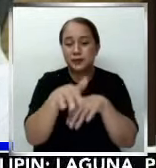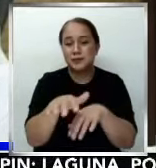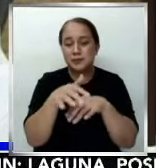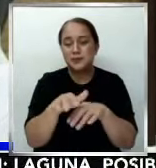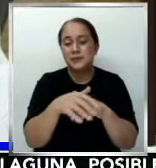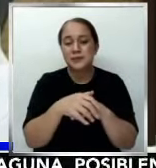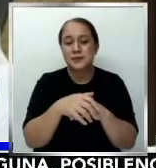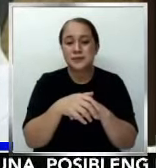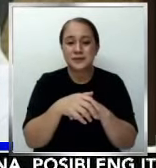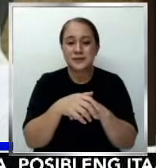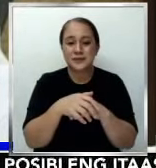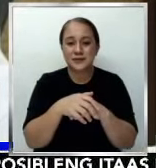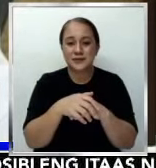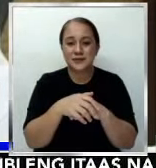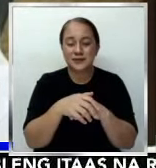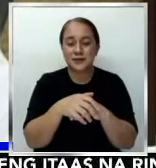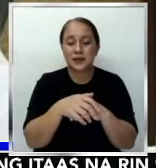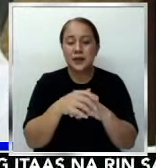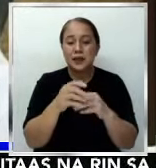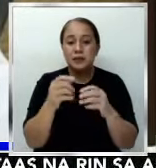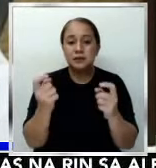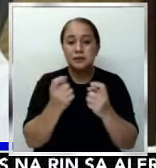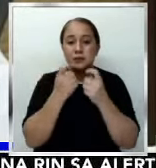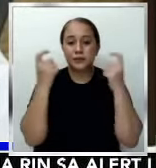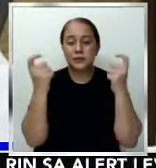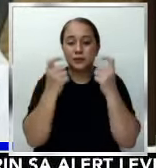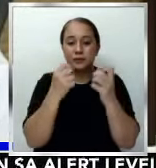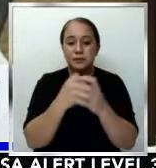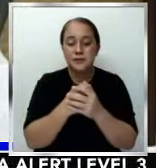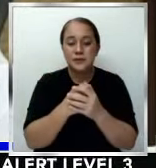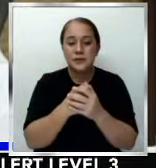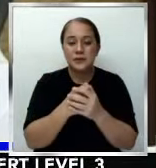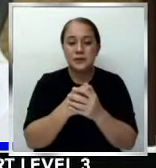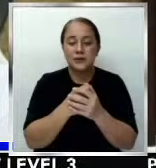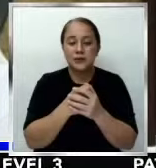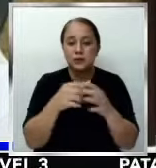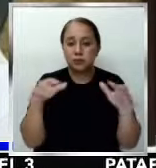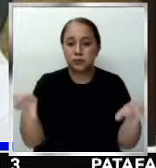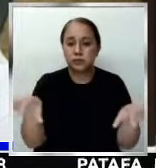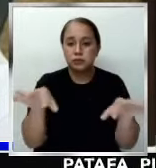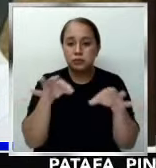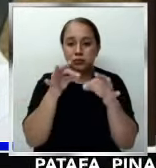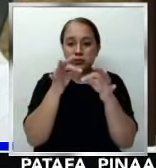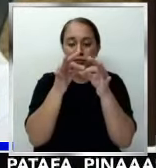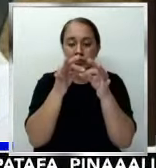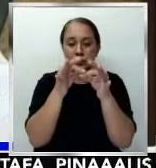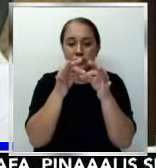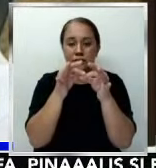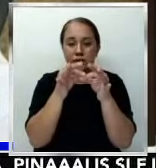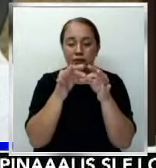the celebration of Mass sa church.